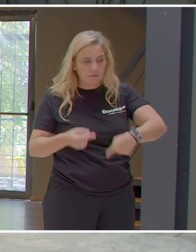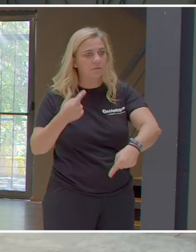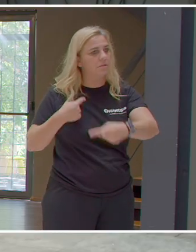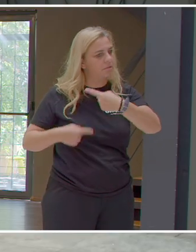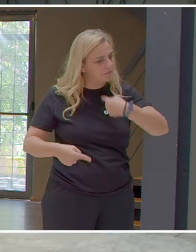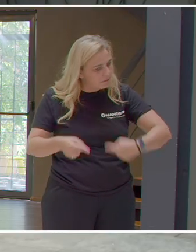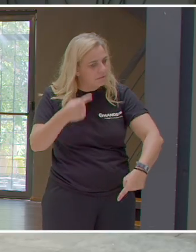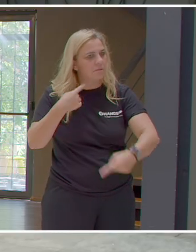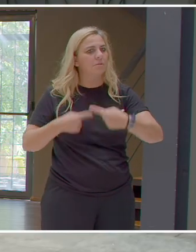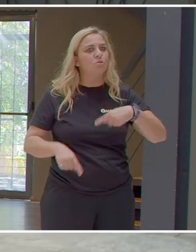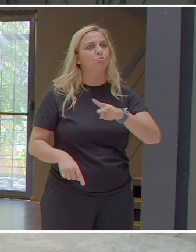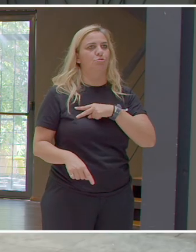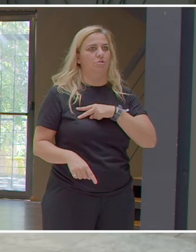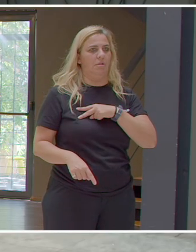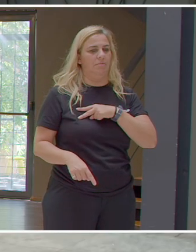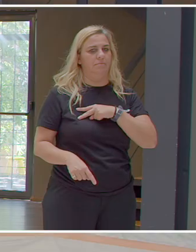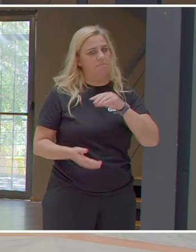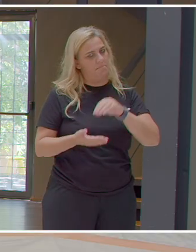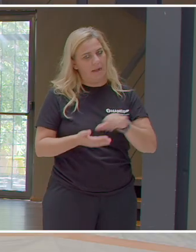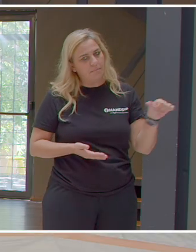to work properly again. So